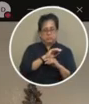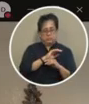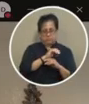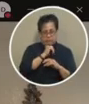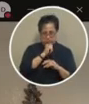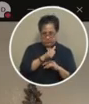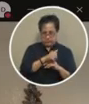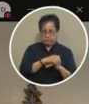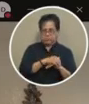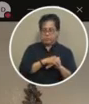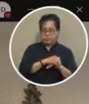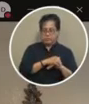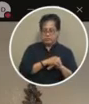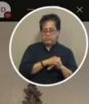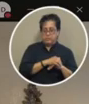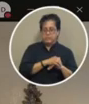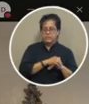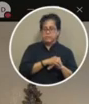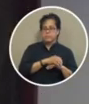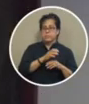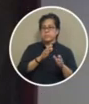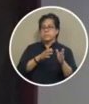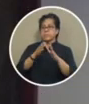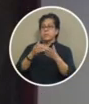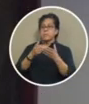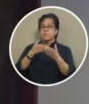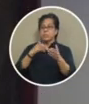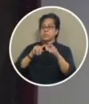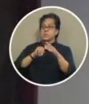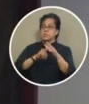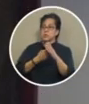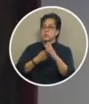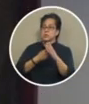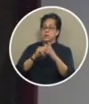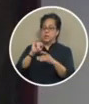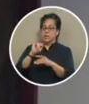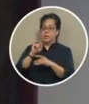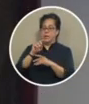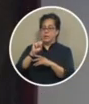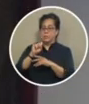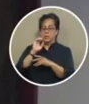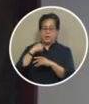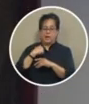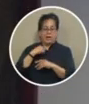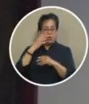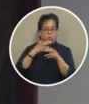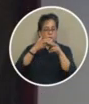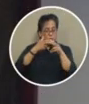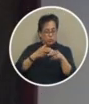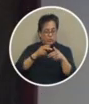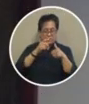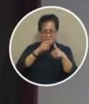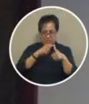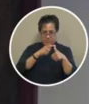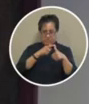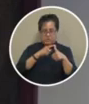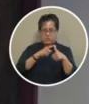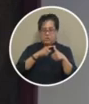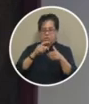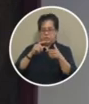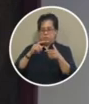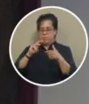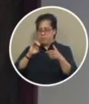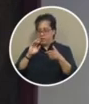Okay? Okay, so just before we begin, the order of the items will be, I will call the item. The mayor will then ask for a